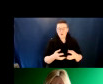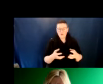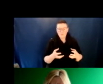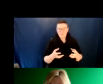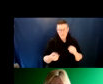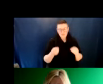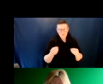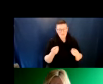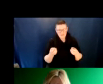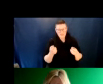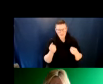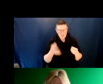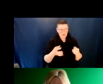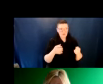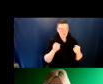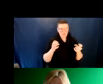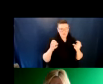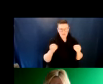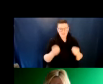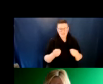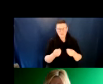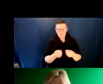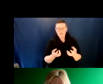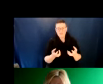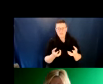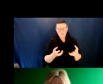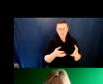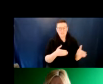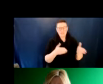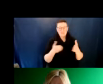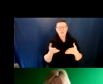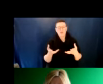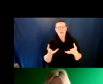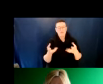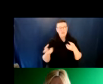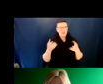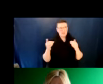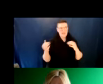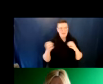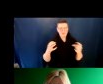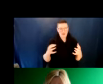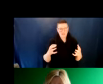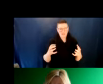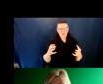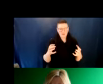So because we have these shared direct sensory experiences, it just becomes an easy shorthand for discussing this